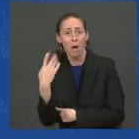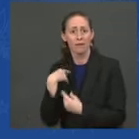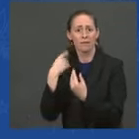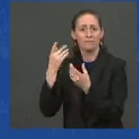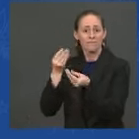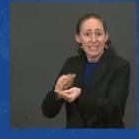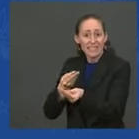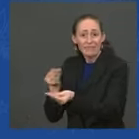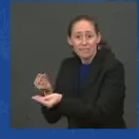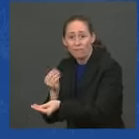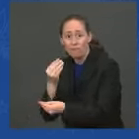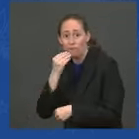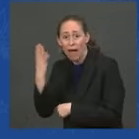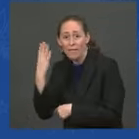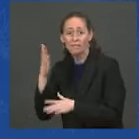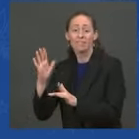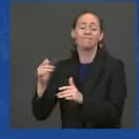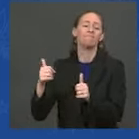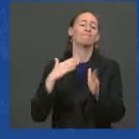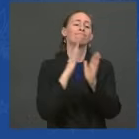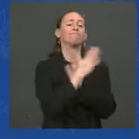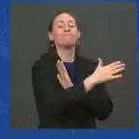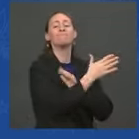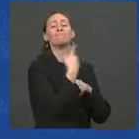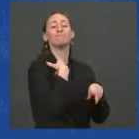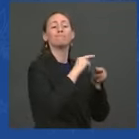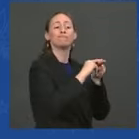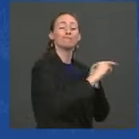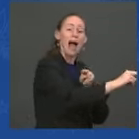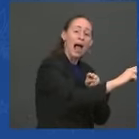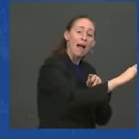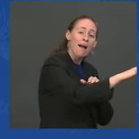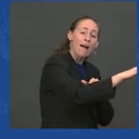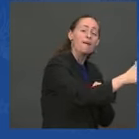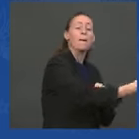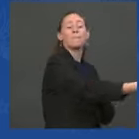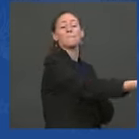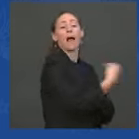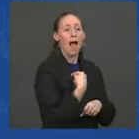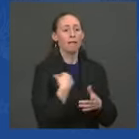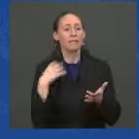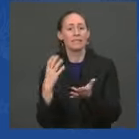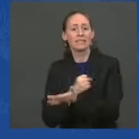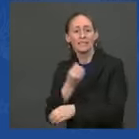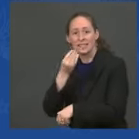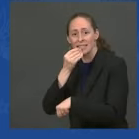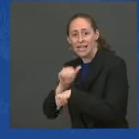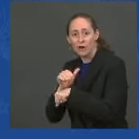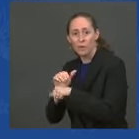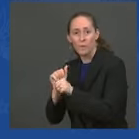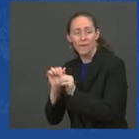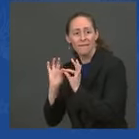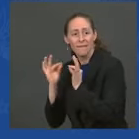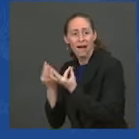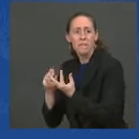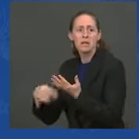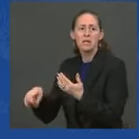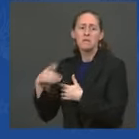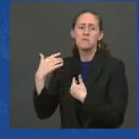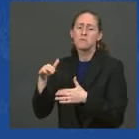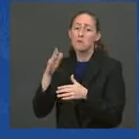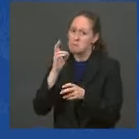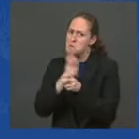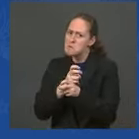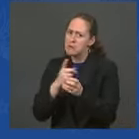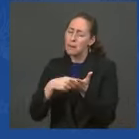get in the train and come home in time to, if I got home in time to have dinner, it was seldom I'd get home in time